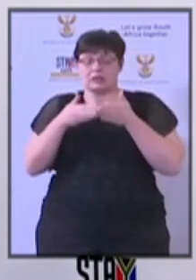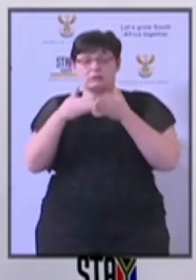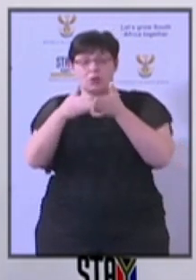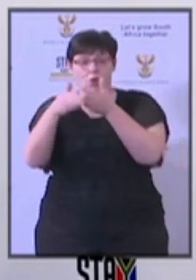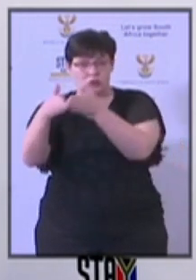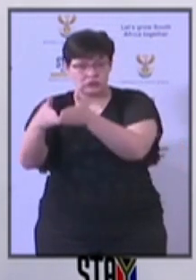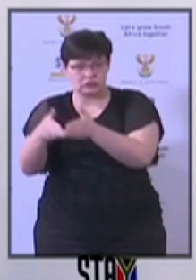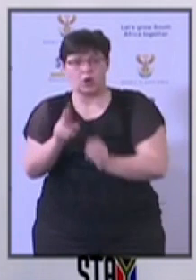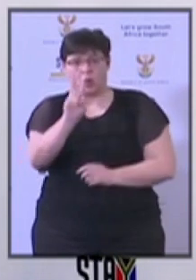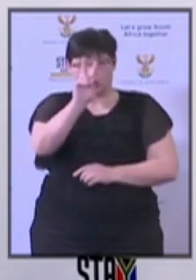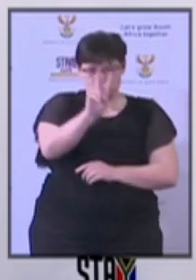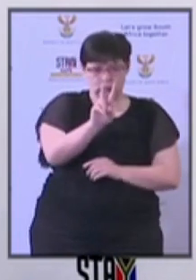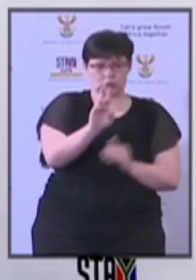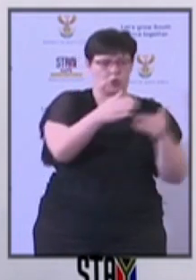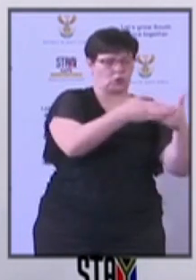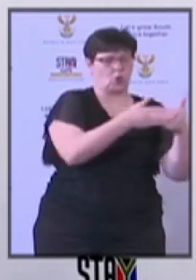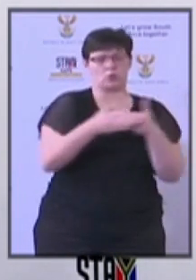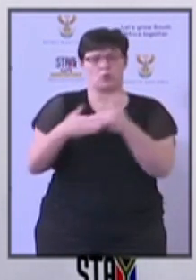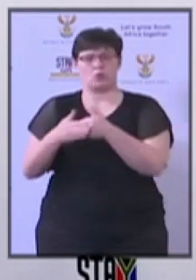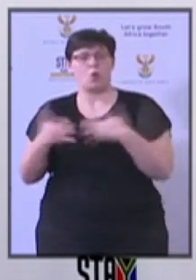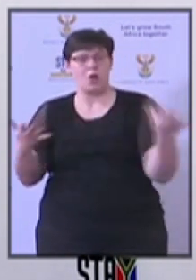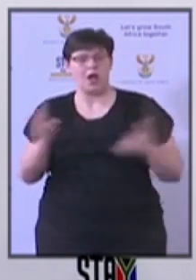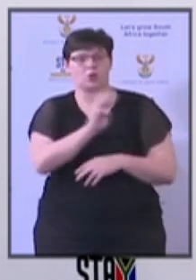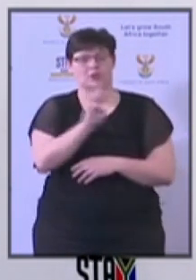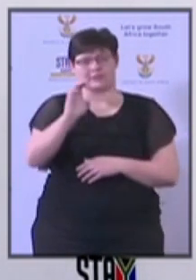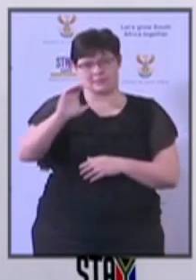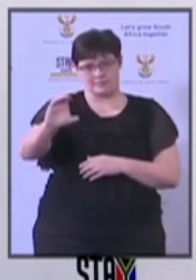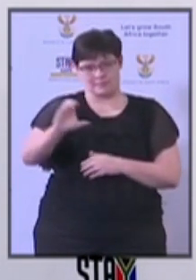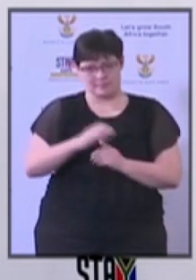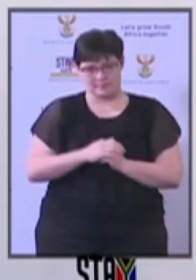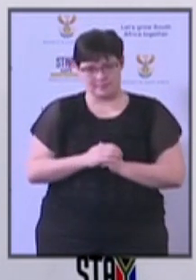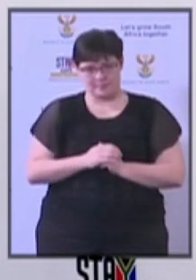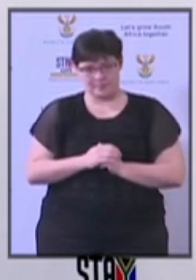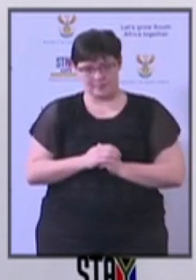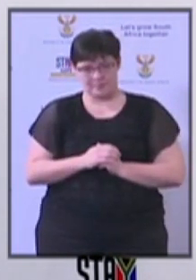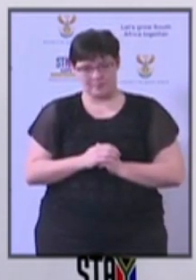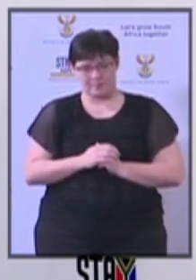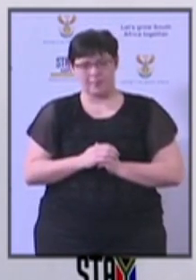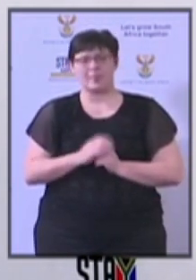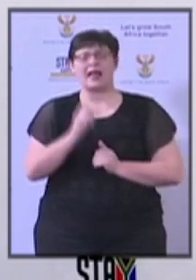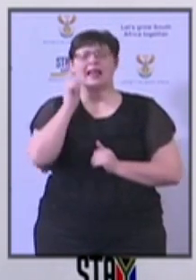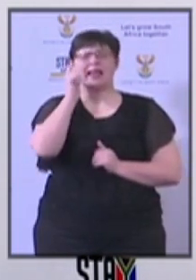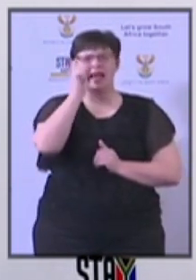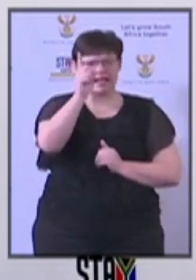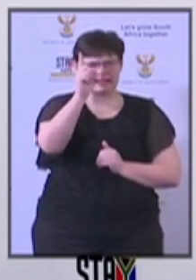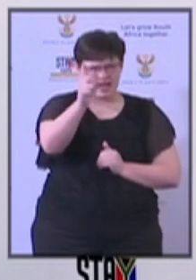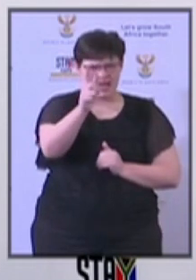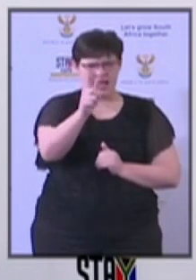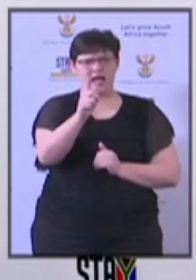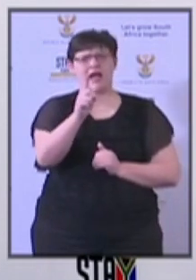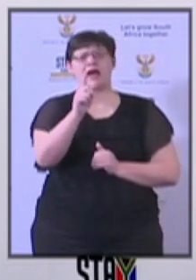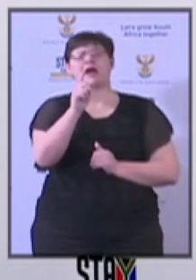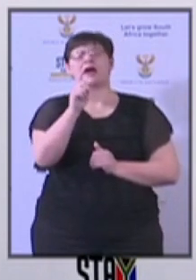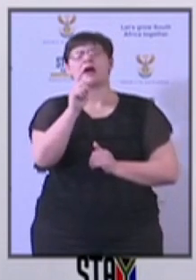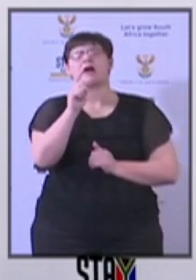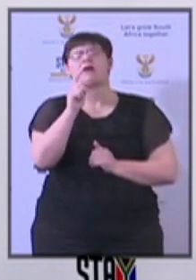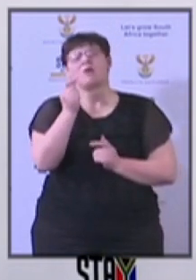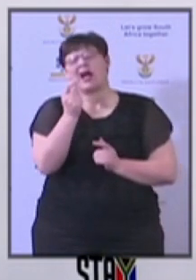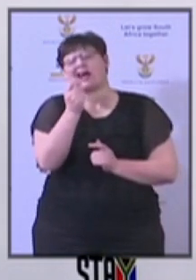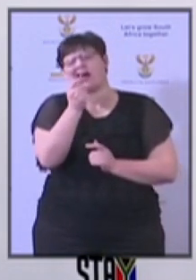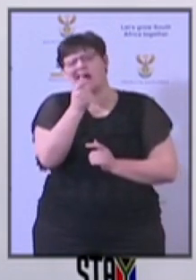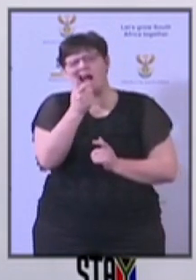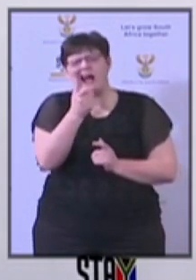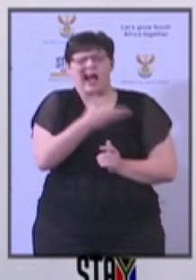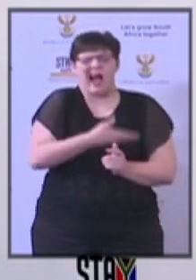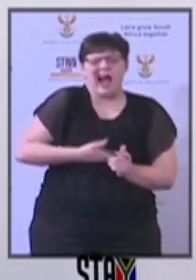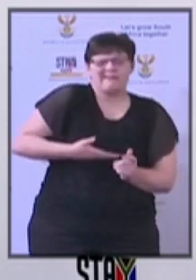in the Western Cape. And then we eventually started using them half later. So